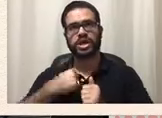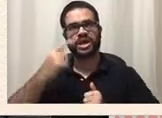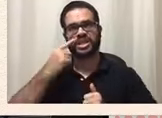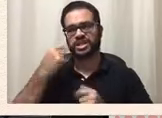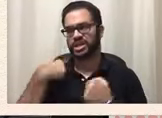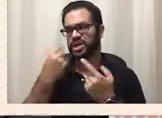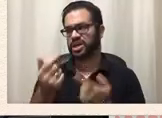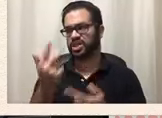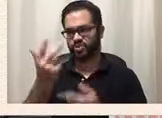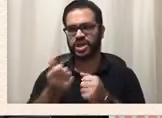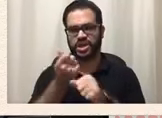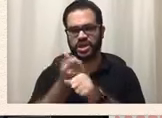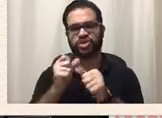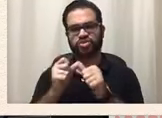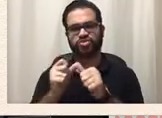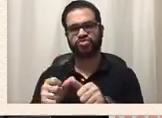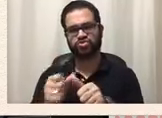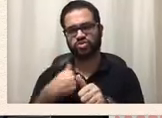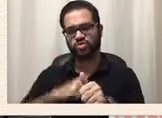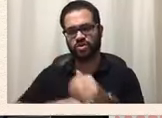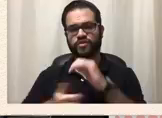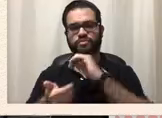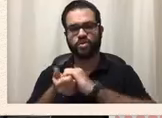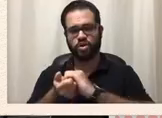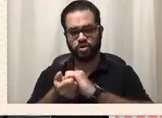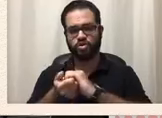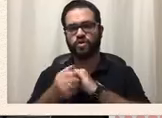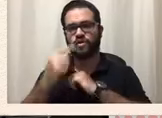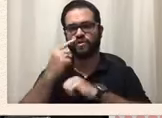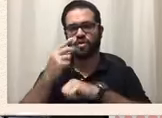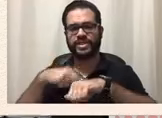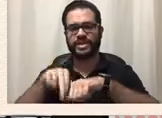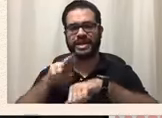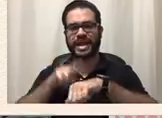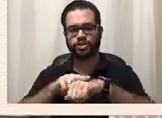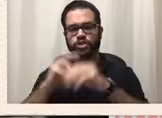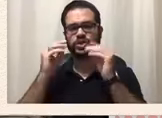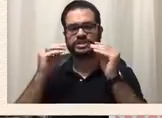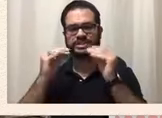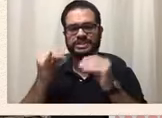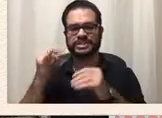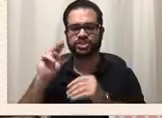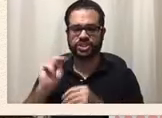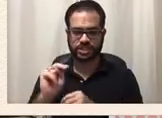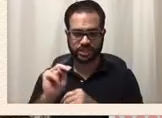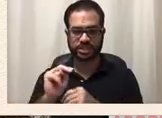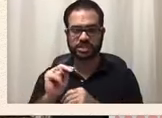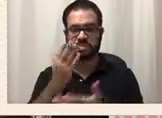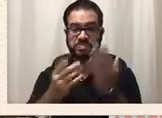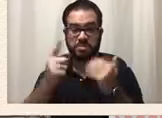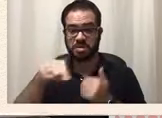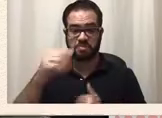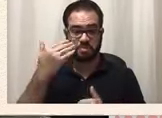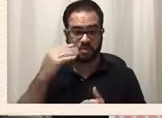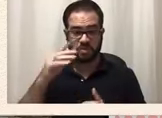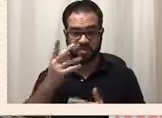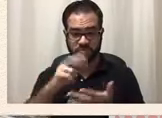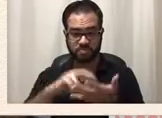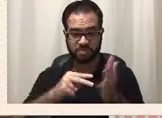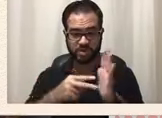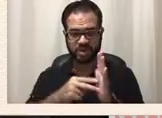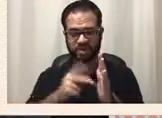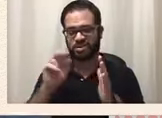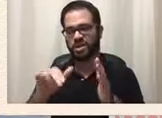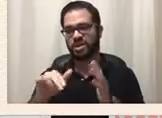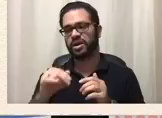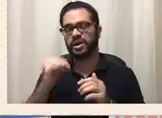to partner for the National Teach-In. And for those of you that maybe aren't familiar with that, it's where members from the community